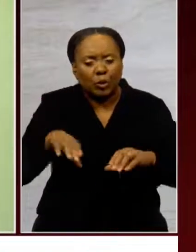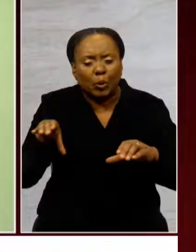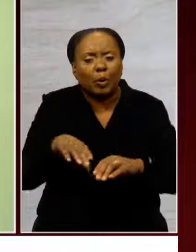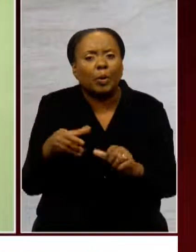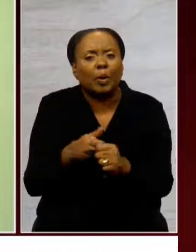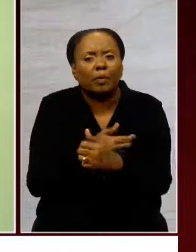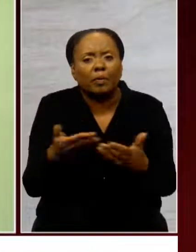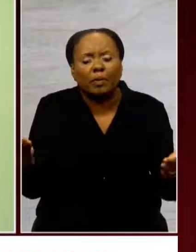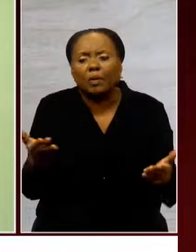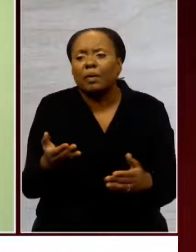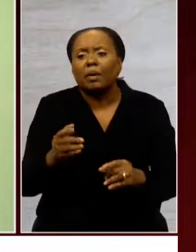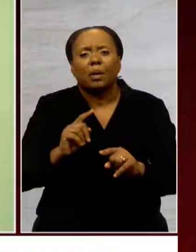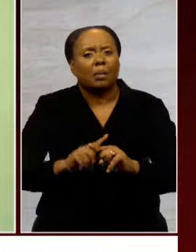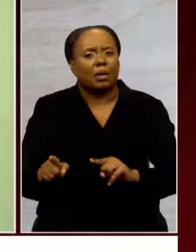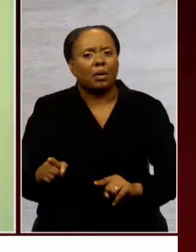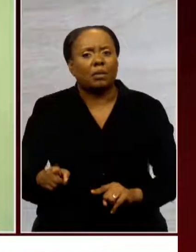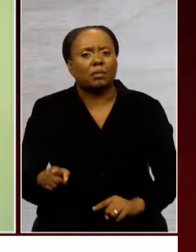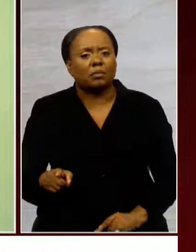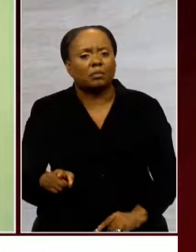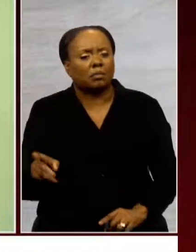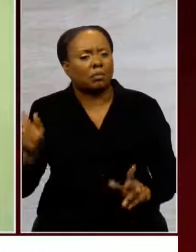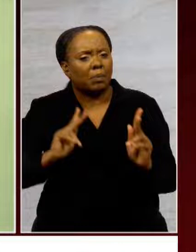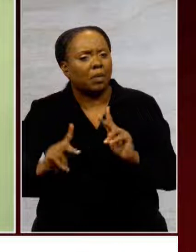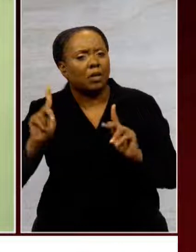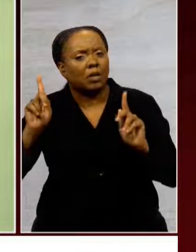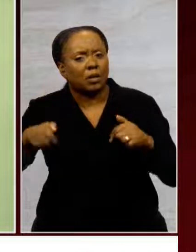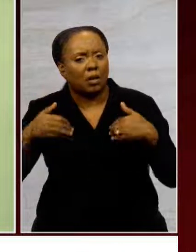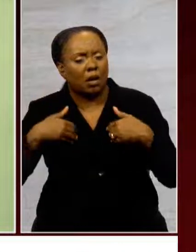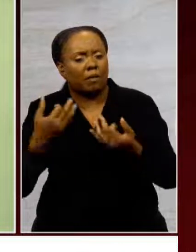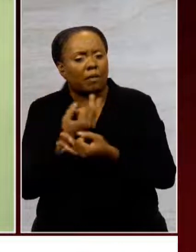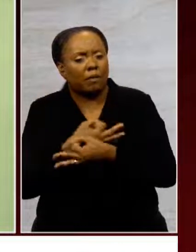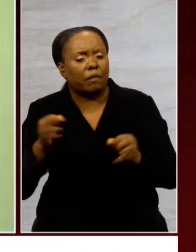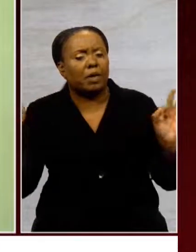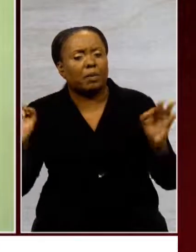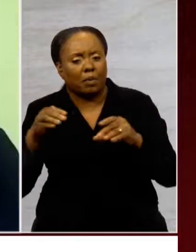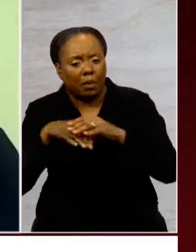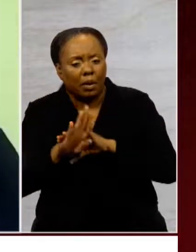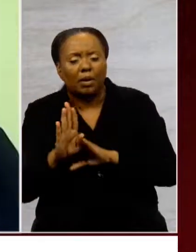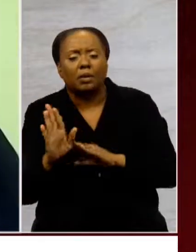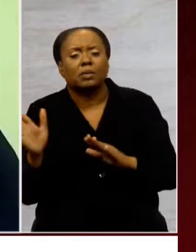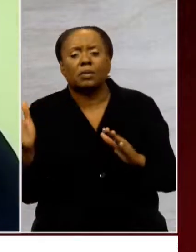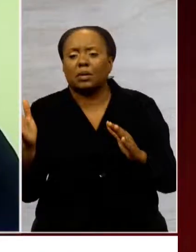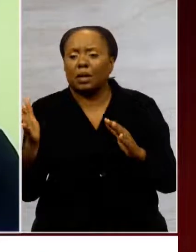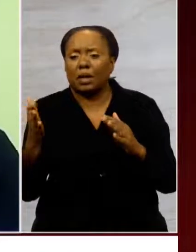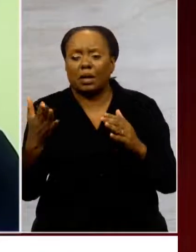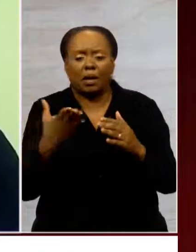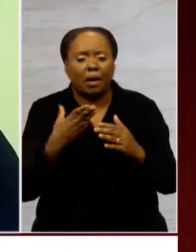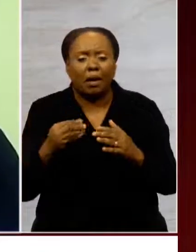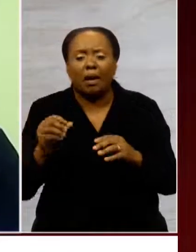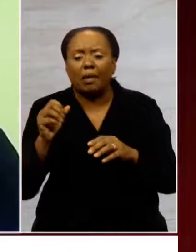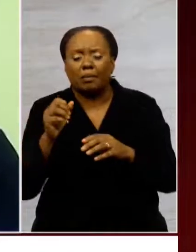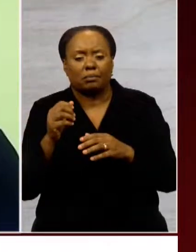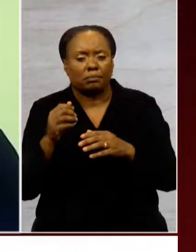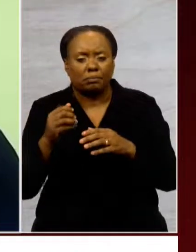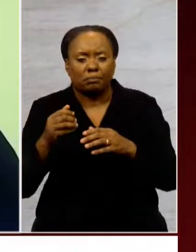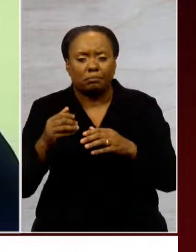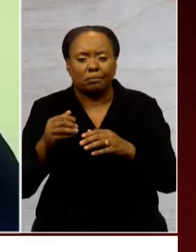time and be able to deposit his check and do his own transaction. And we're taking away their right